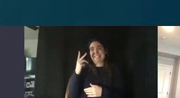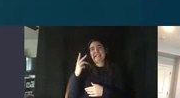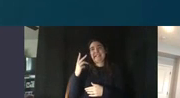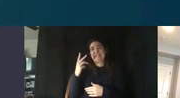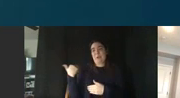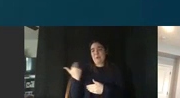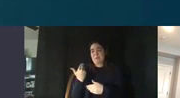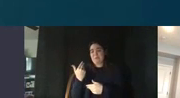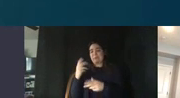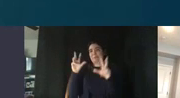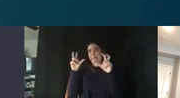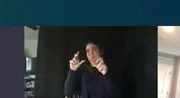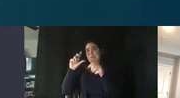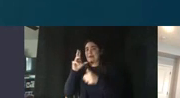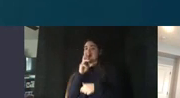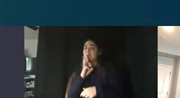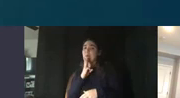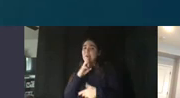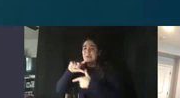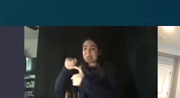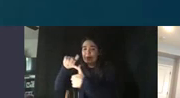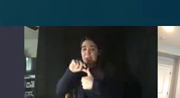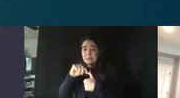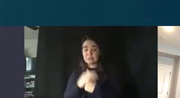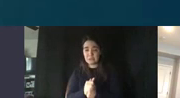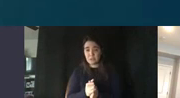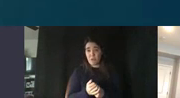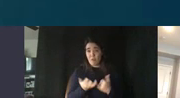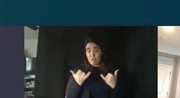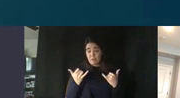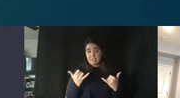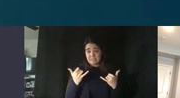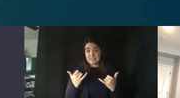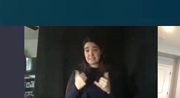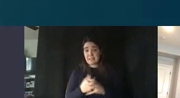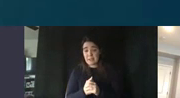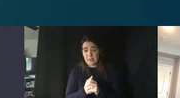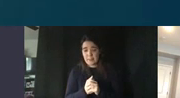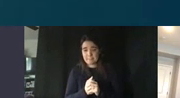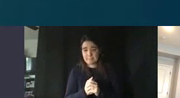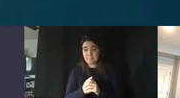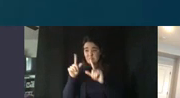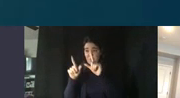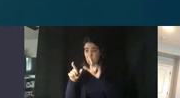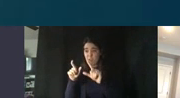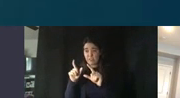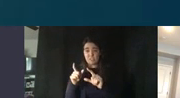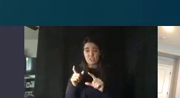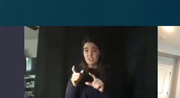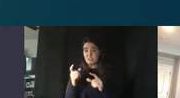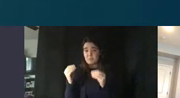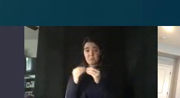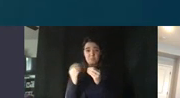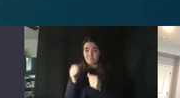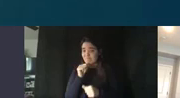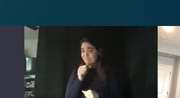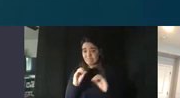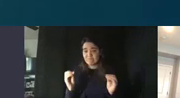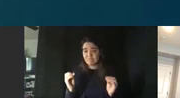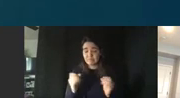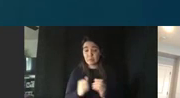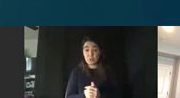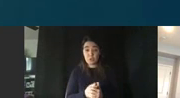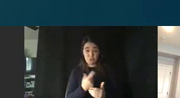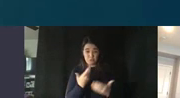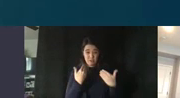Exactly. So at this time, I do not see any additional questions. Did you have anything else you wanted to end